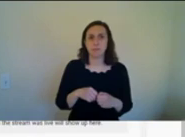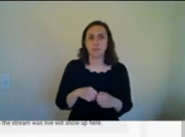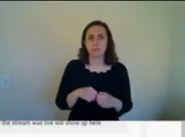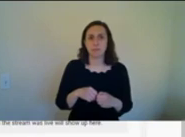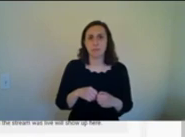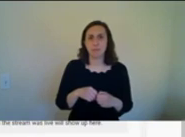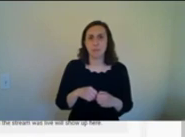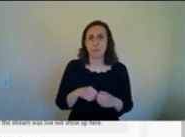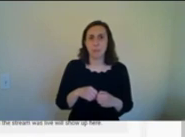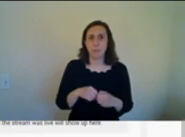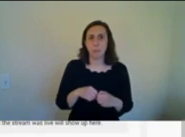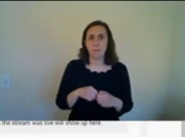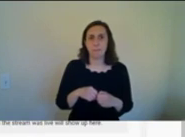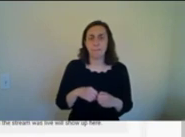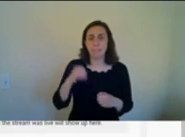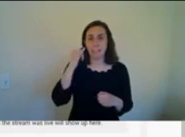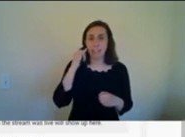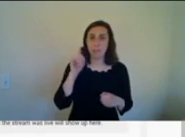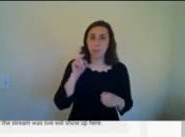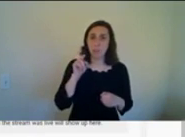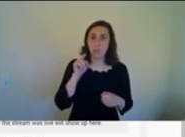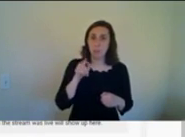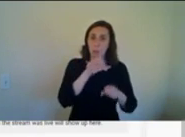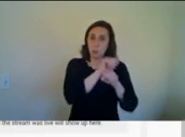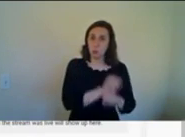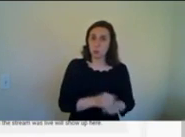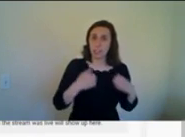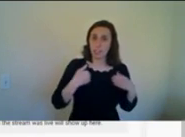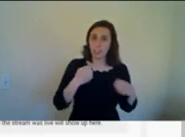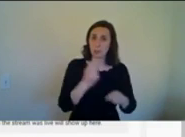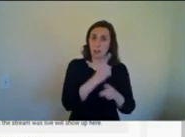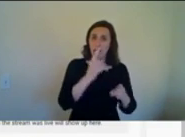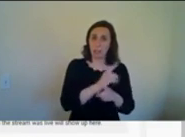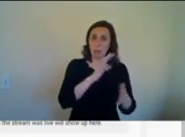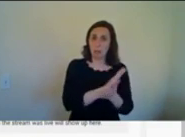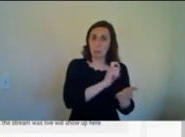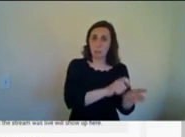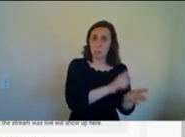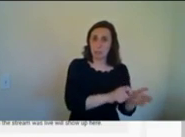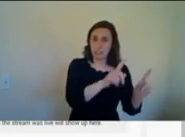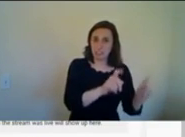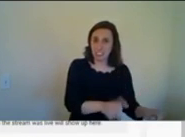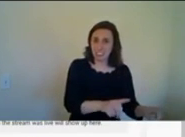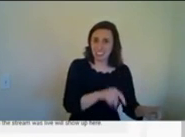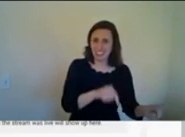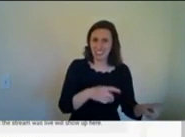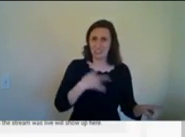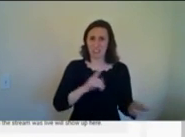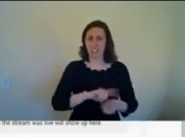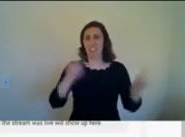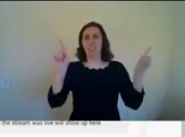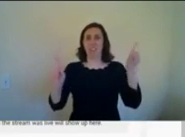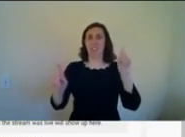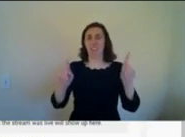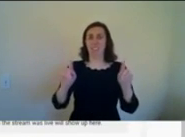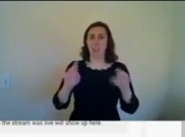the most, well, if you're used to doing tests on paper, it's not the same. And by not being the same, I wanted to give some room to get used